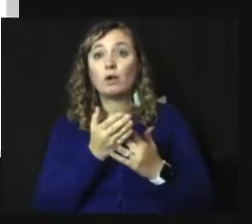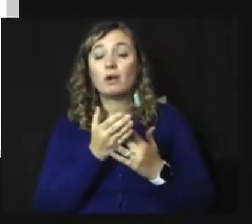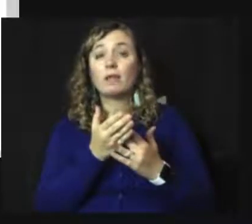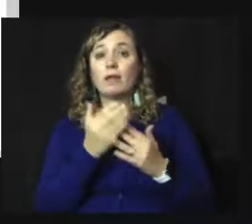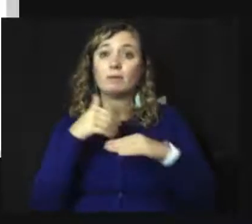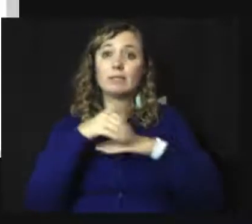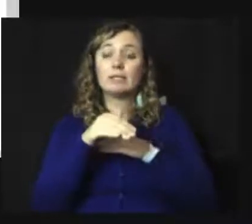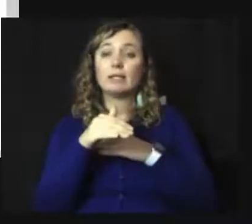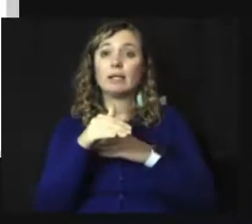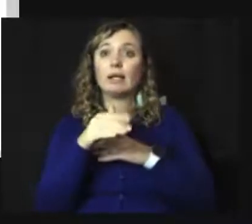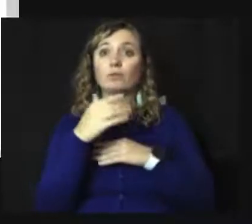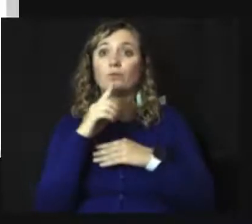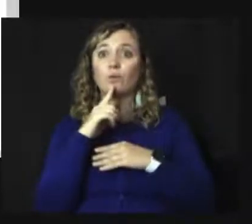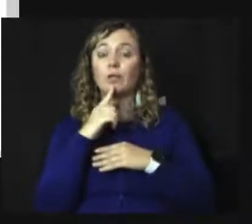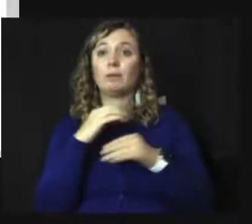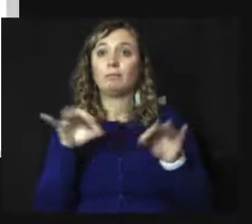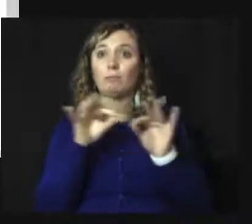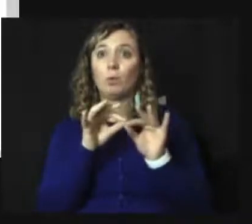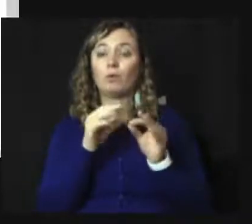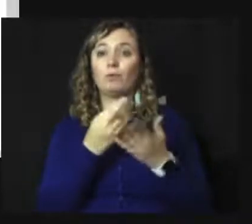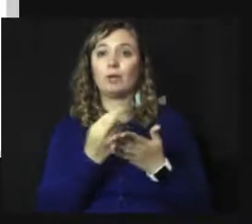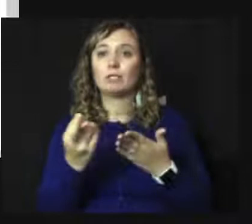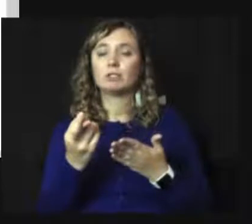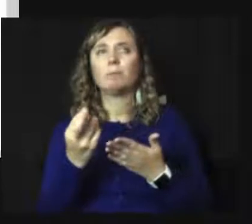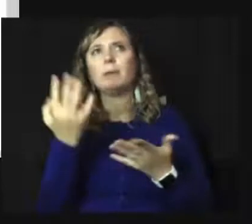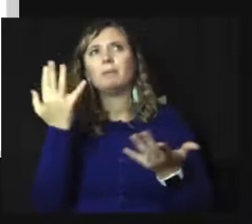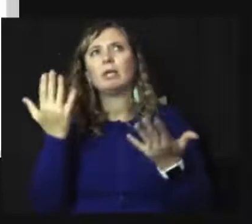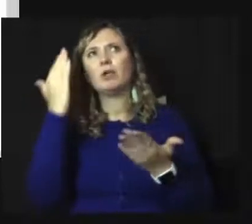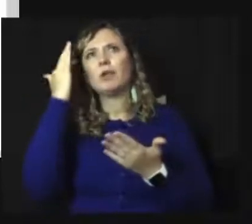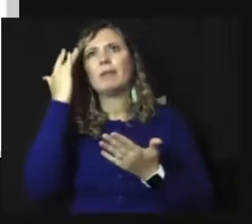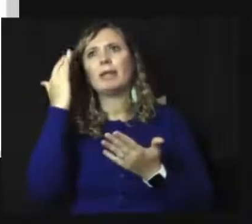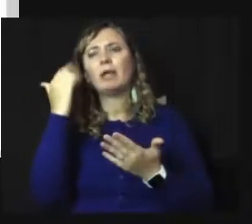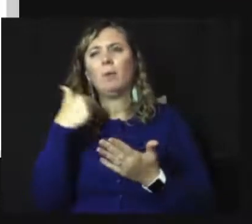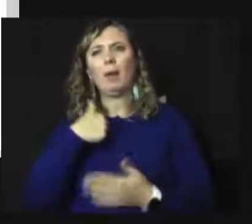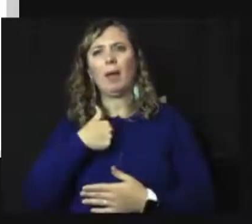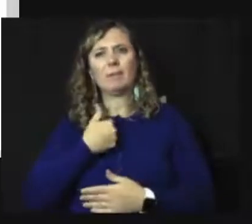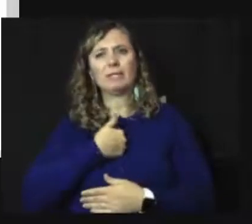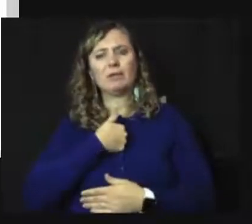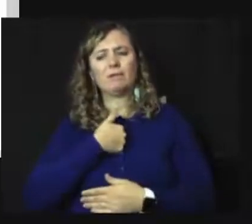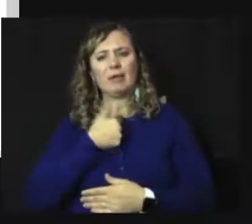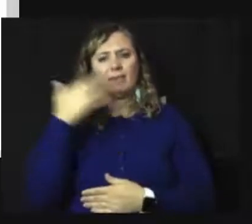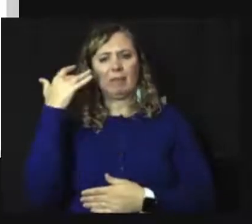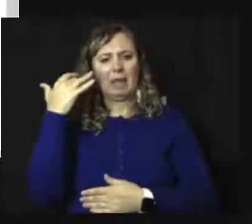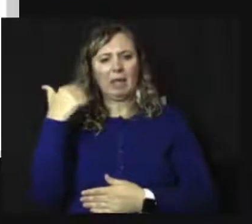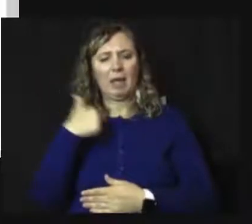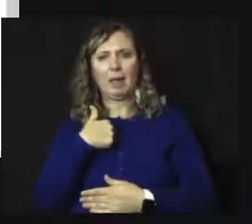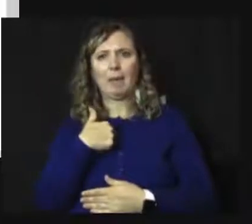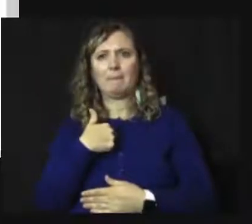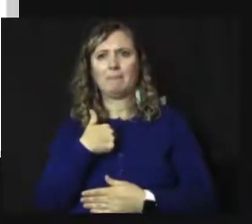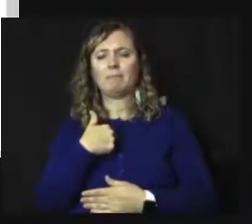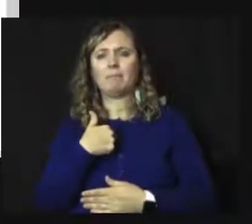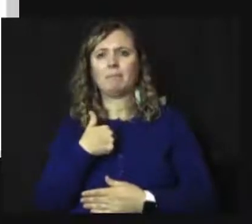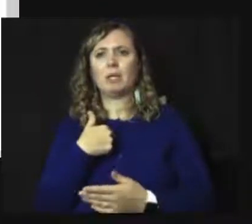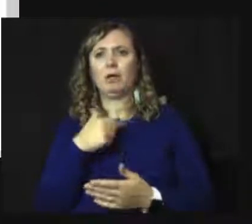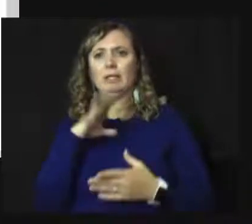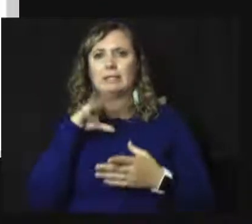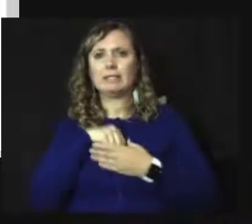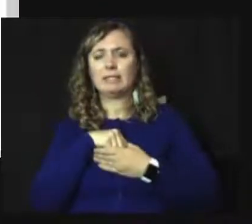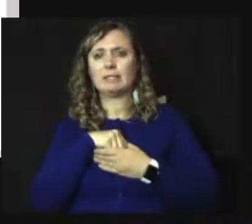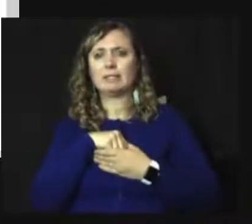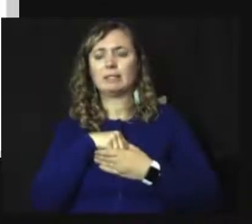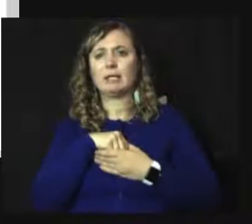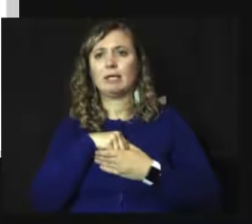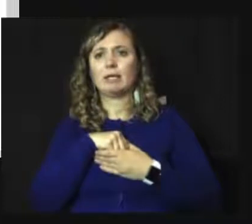maybe throughout this conference, you're thinking like maybe I'm autistic, or if you're already thinking you're self-diagnosed, but you want a bit more information, there's